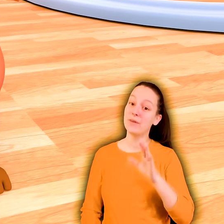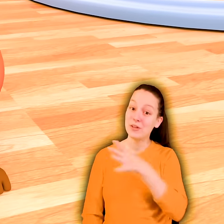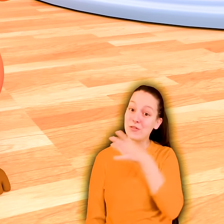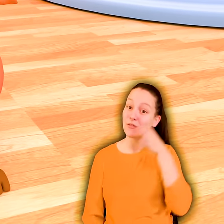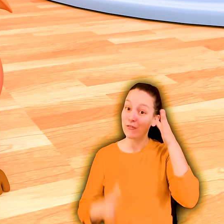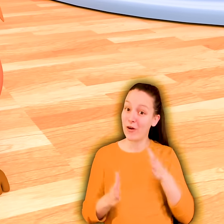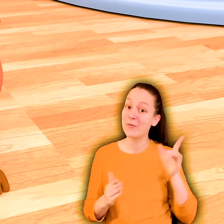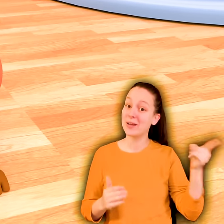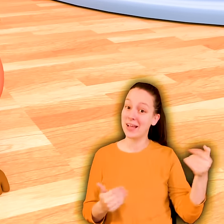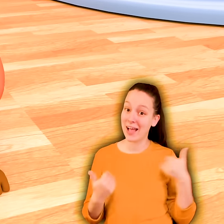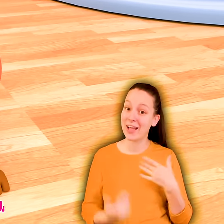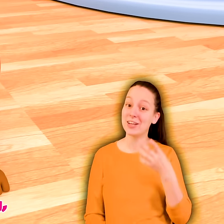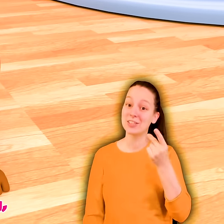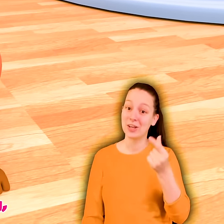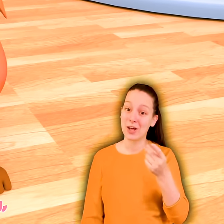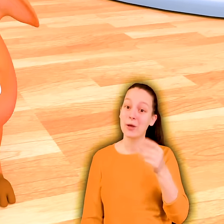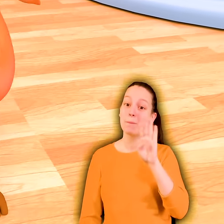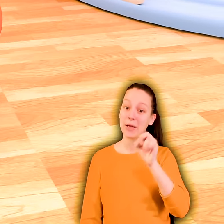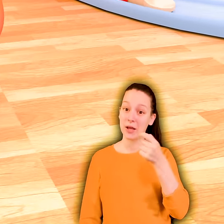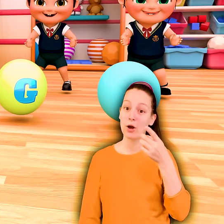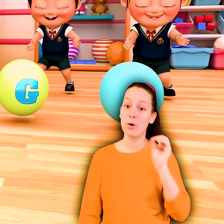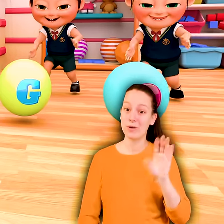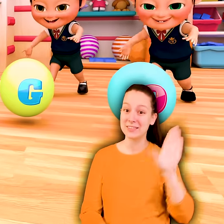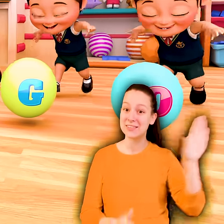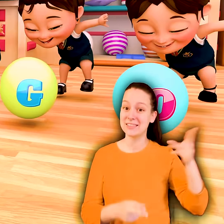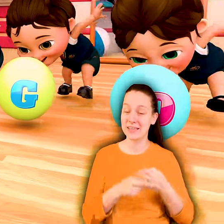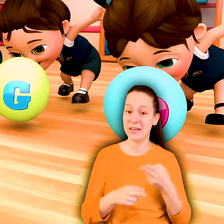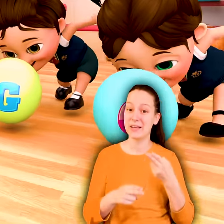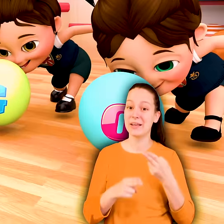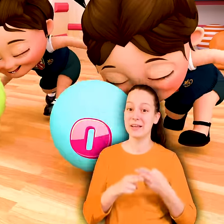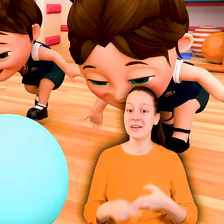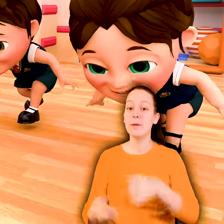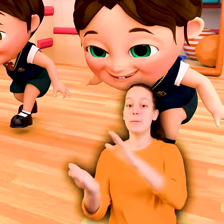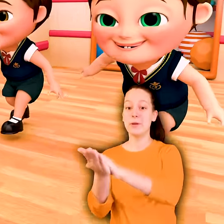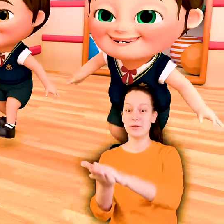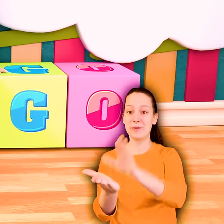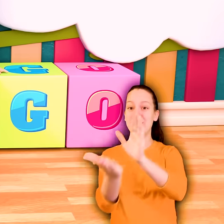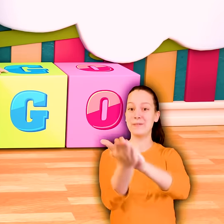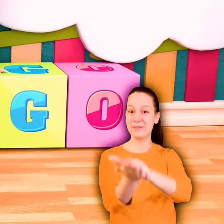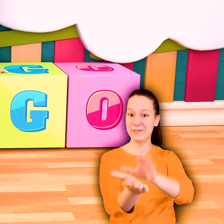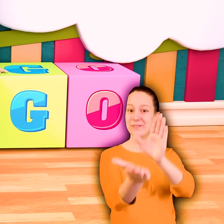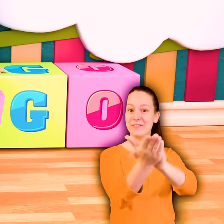there was a farmer who had a dog and bingo was his name-o